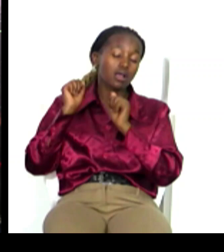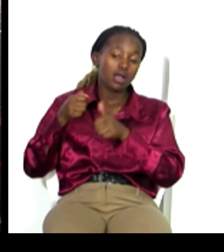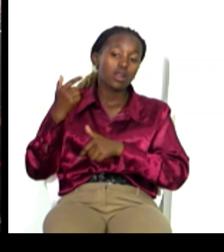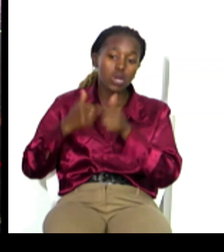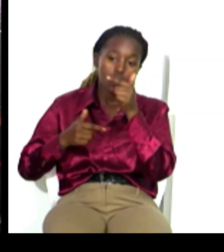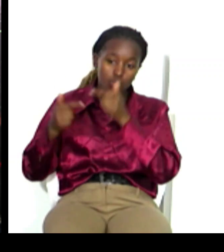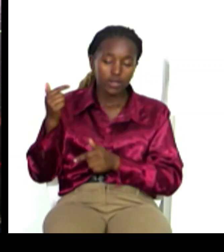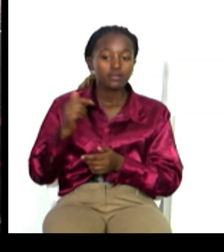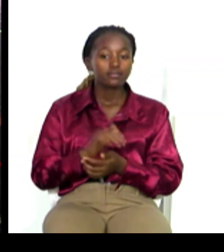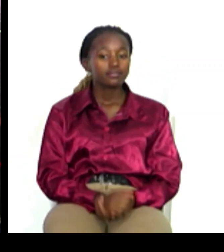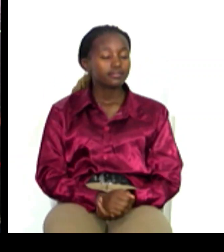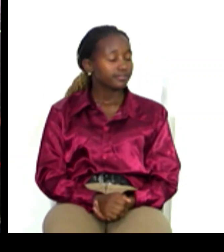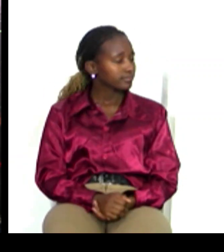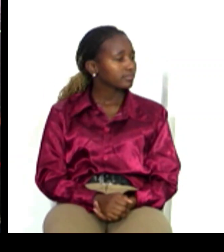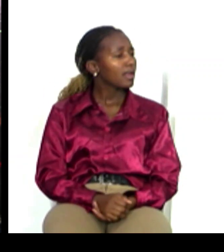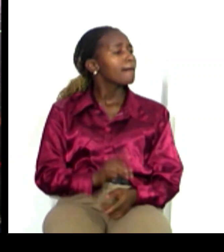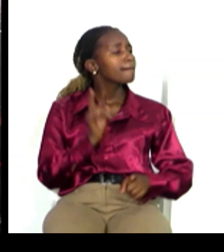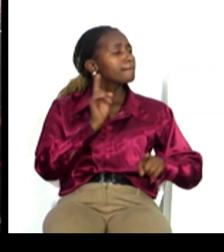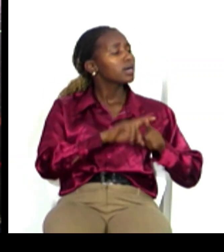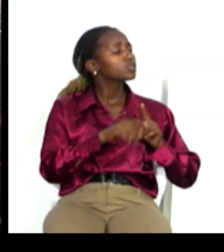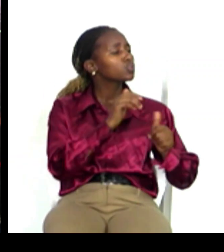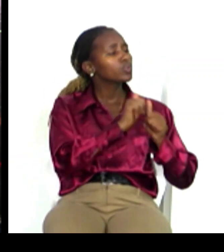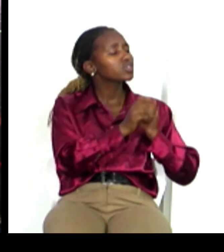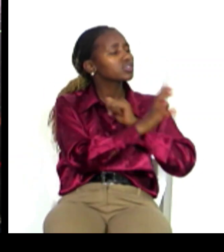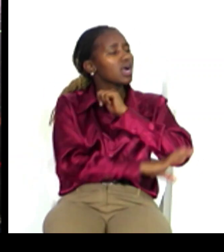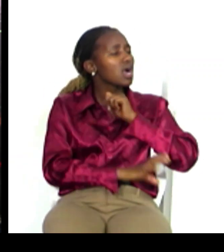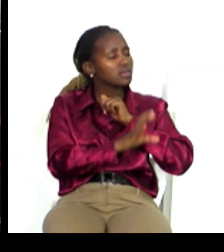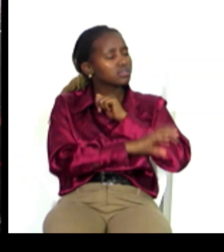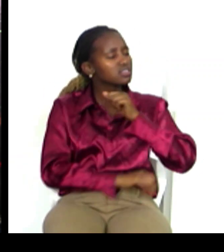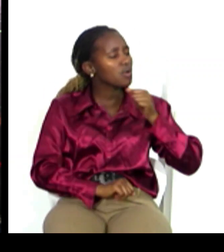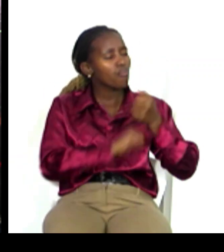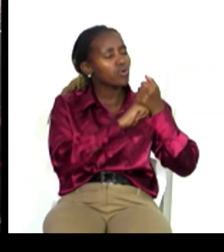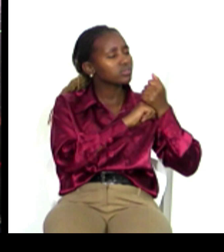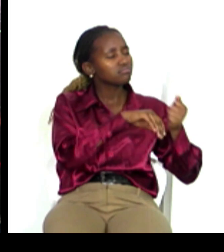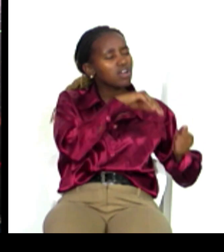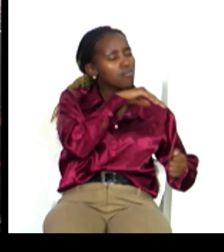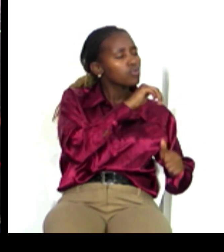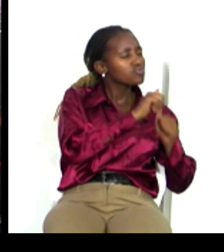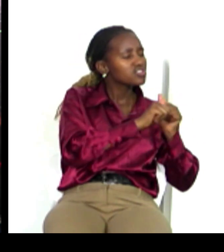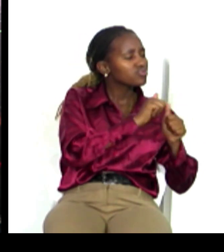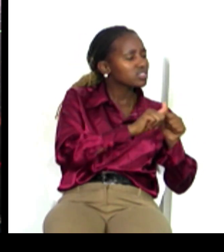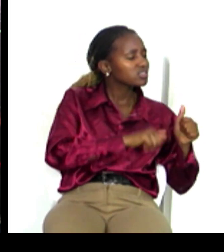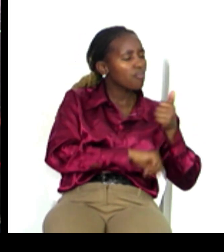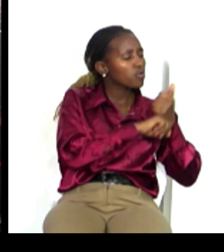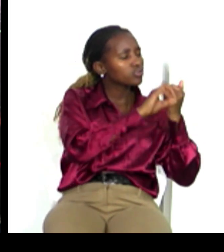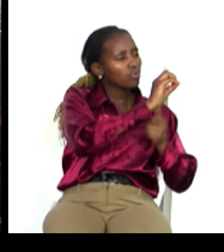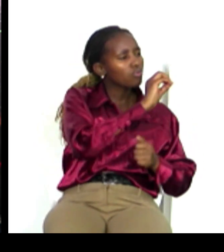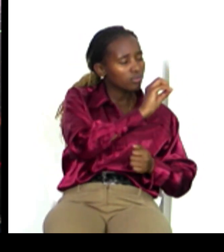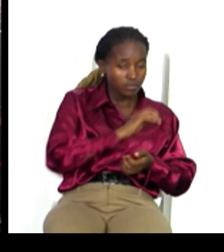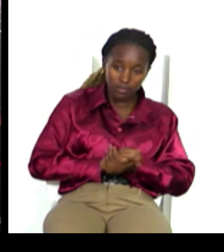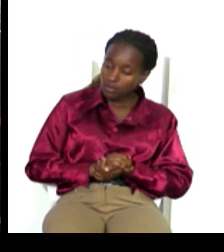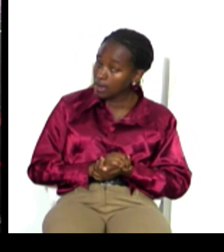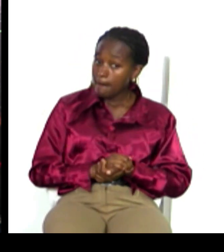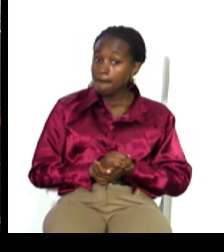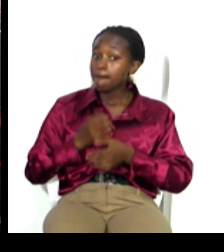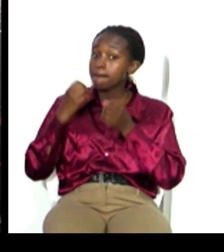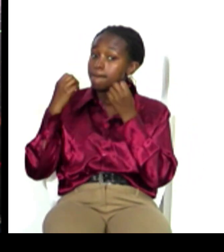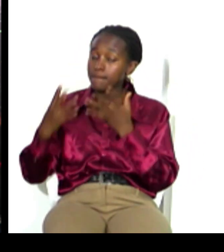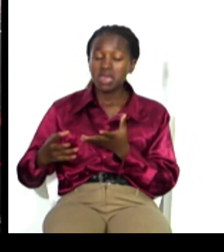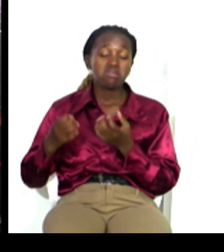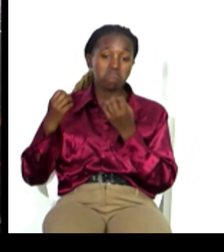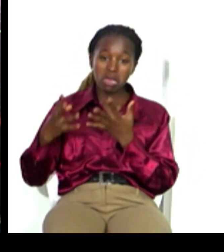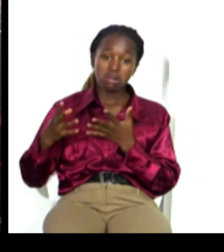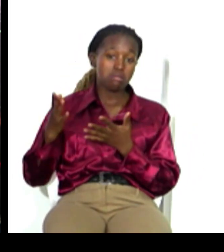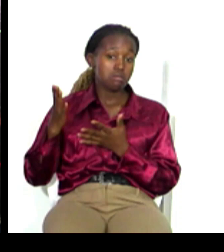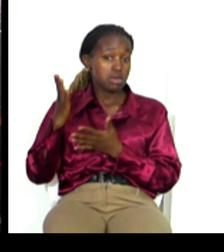Now, which countries are not supporting Raila? Yes, there are so many countries. You cannot determine like all the countries